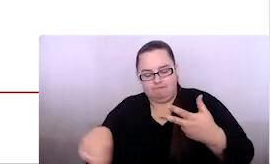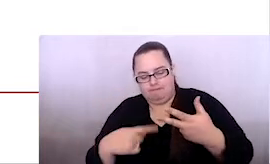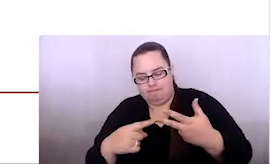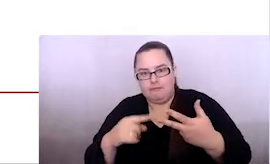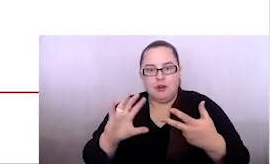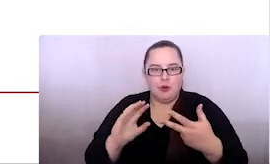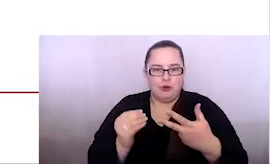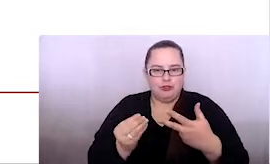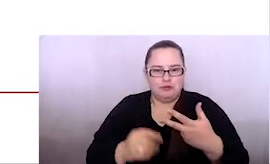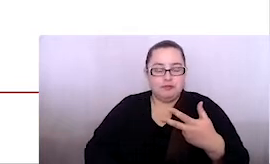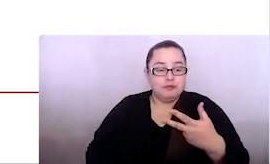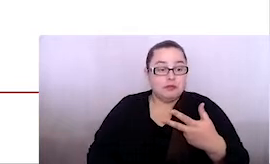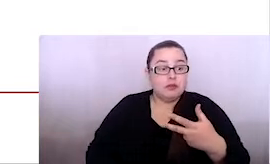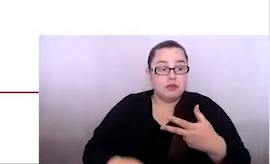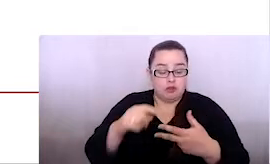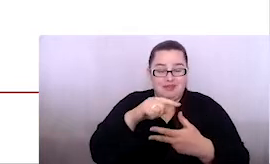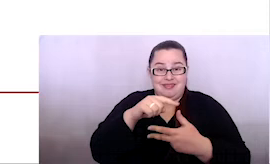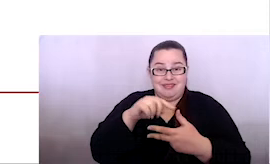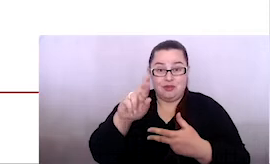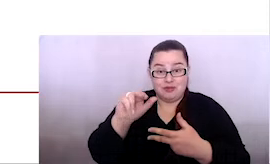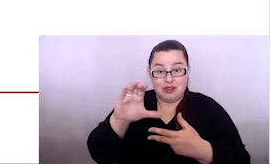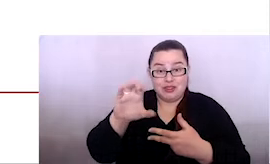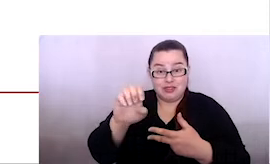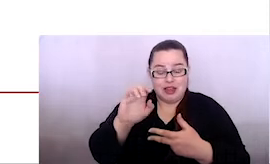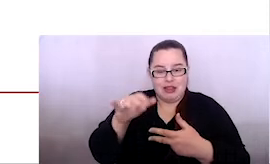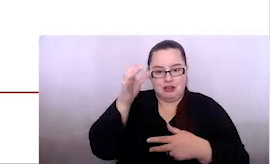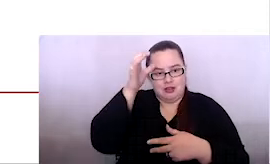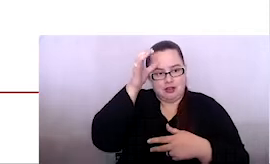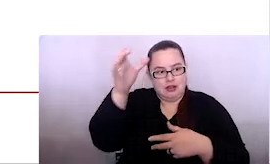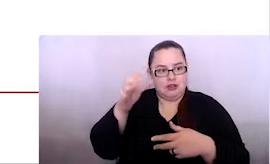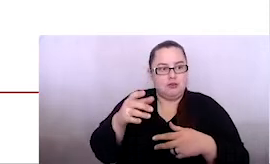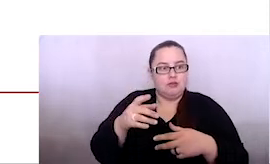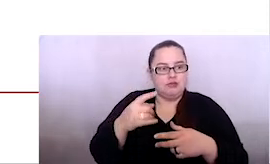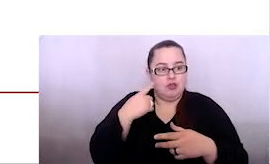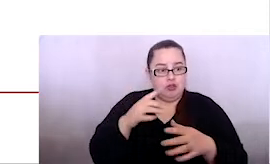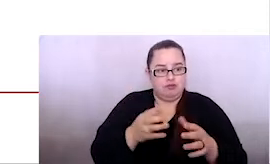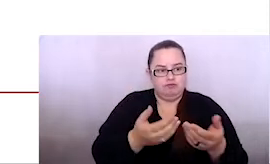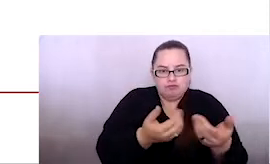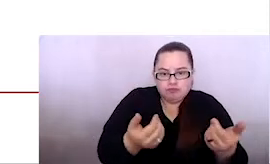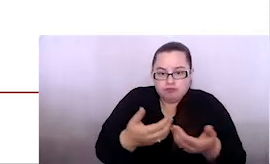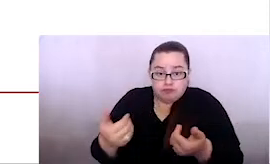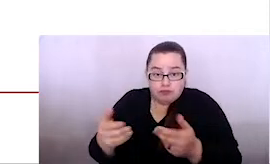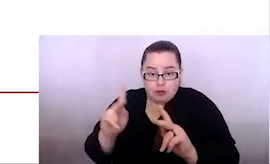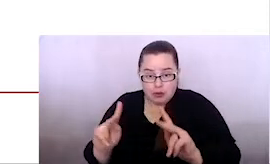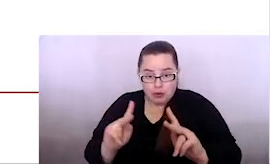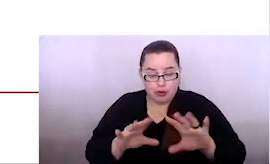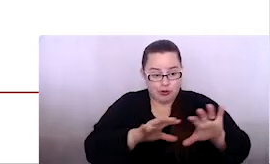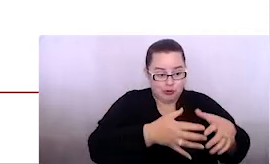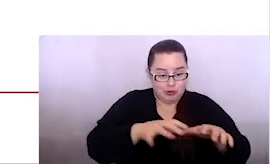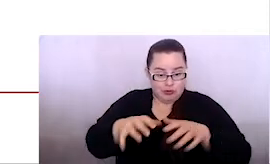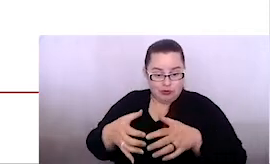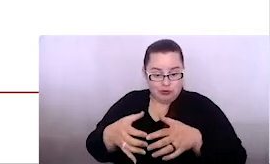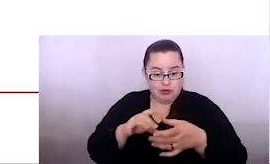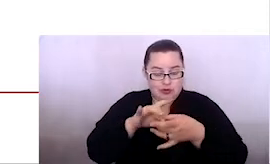Race can be described as the concept of dividing people into groups on the basis of various